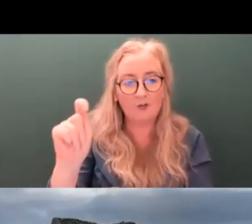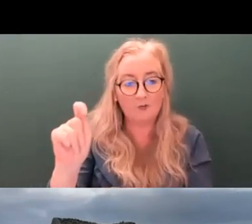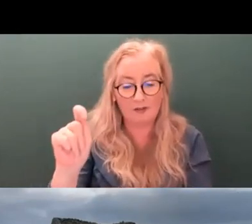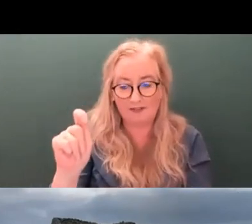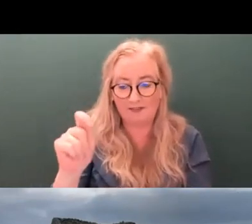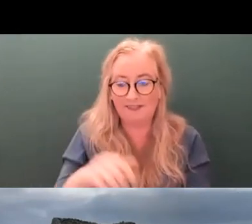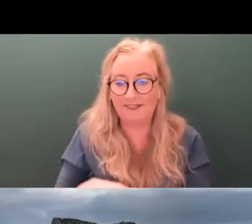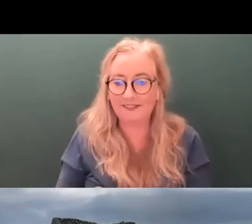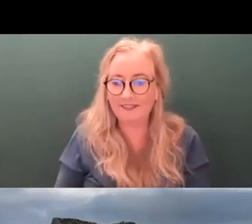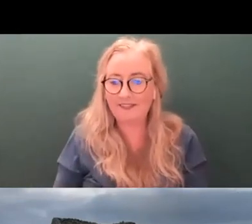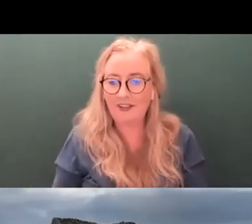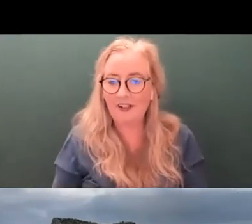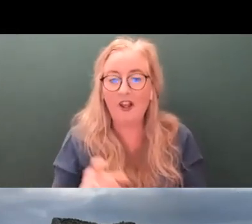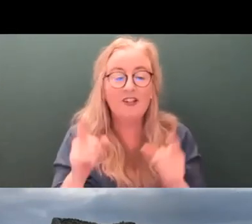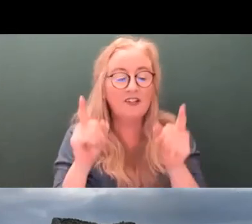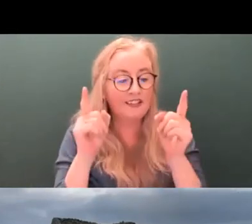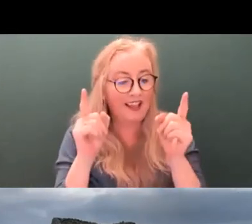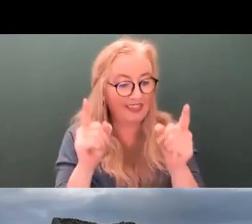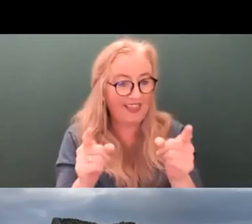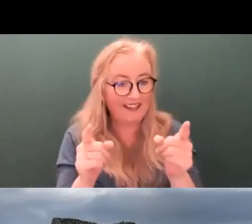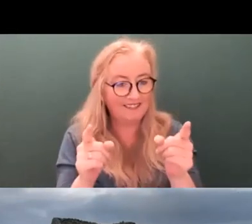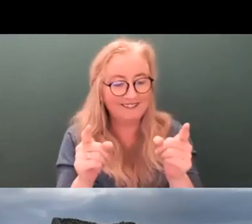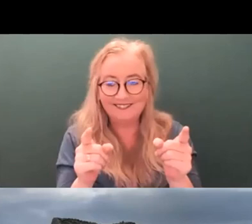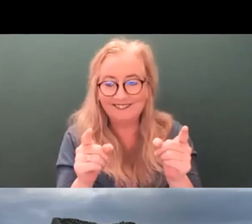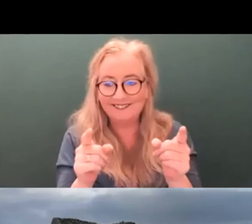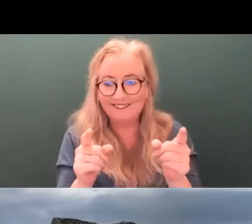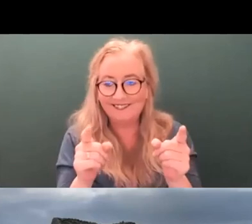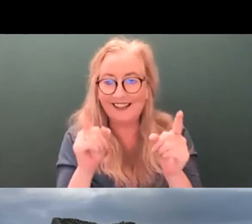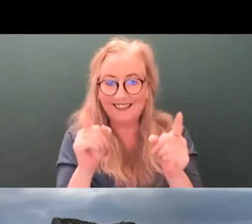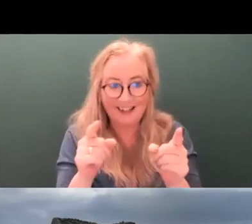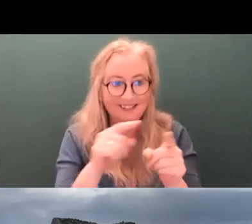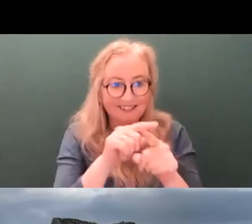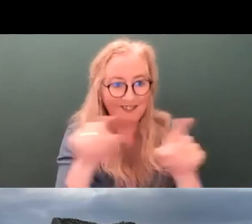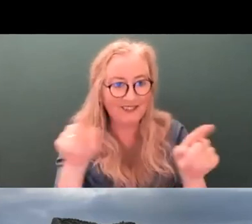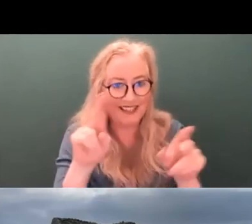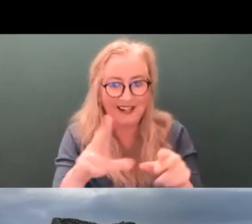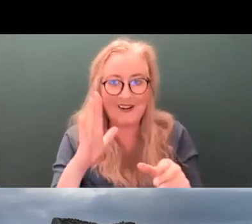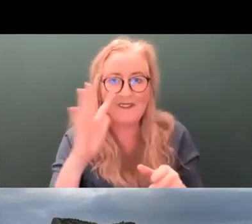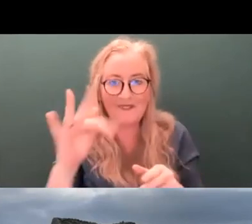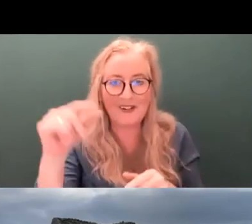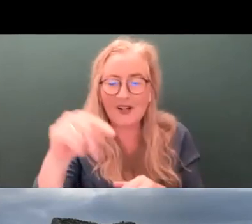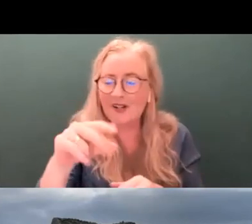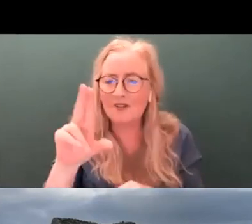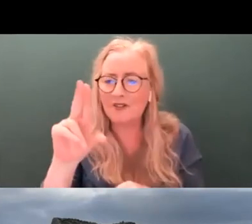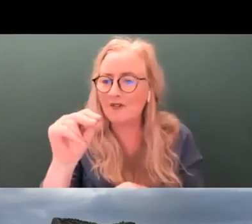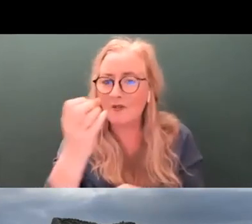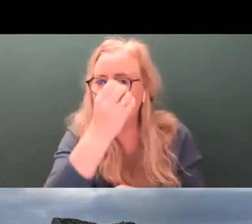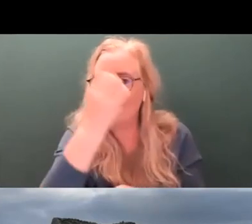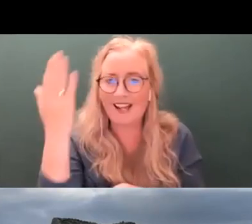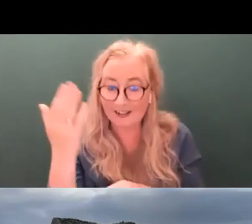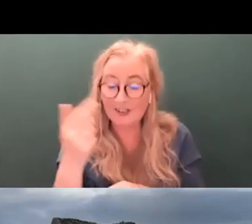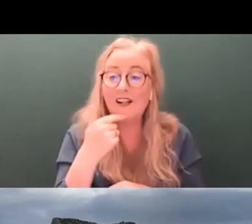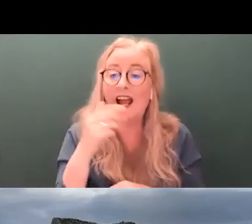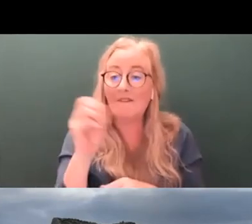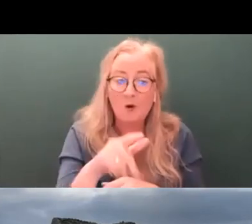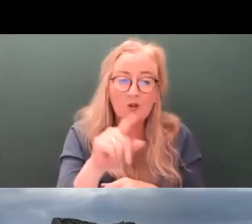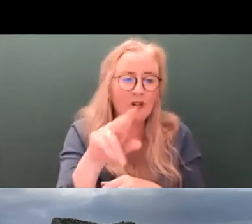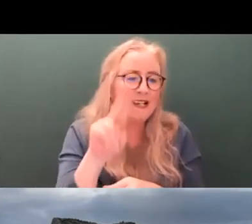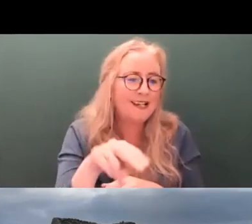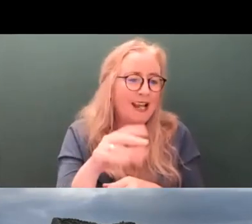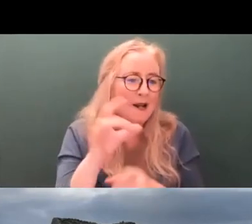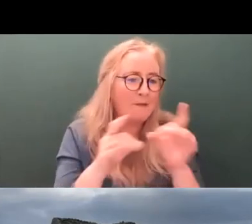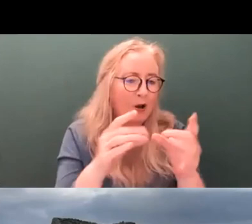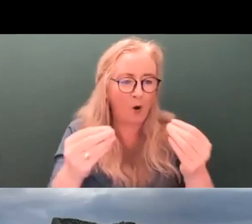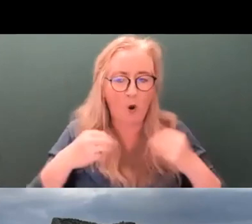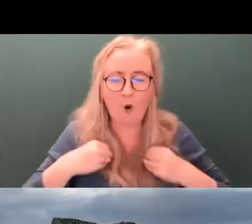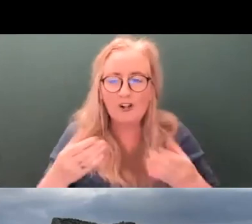so that's, that's all to, that's all to look forward to. So don't forget, you can make, of course, your own piece of resource if you